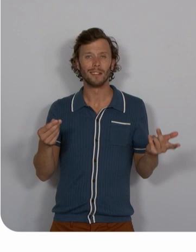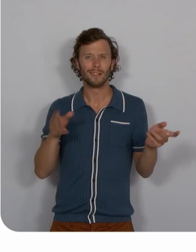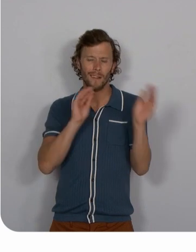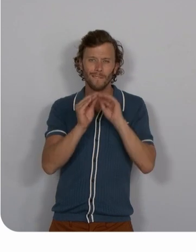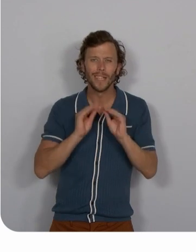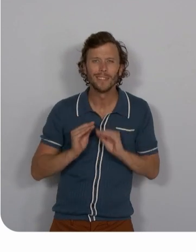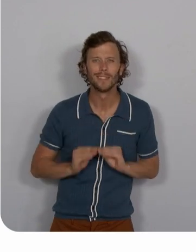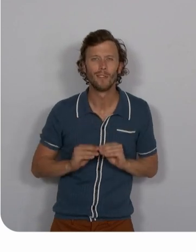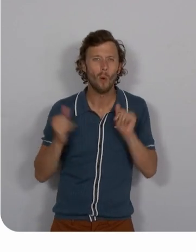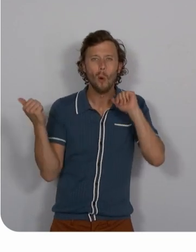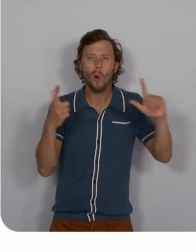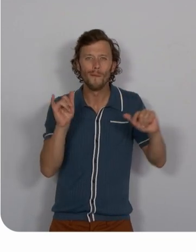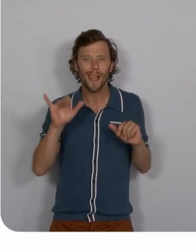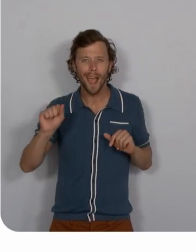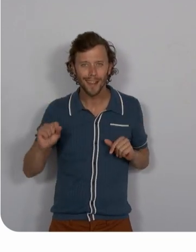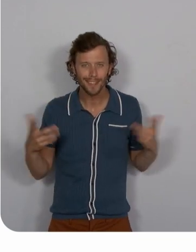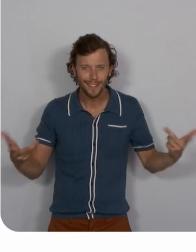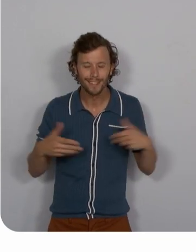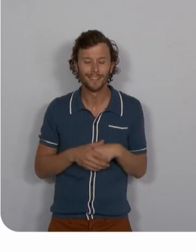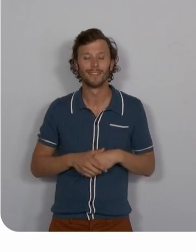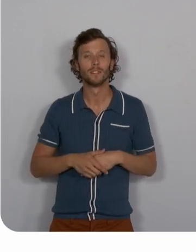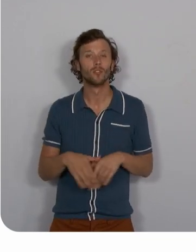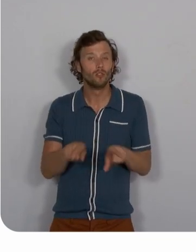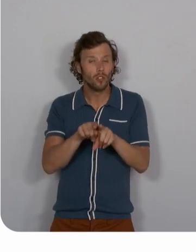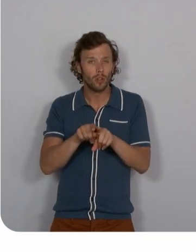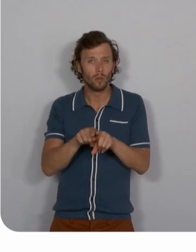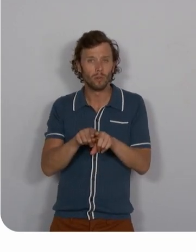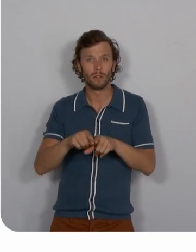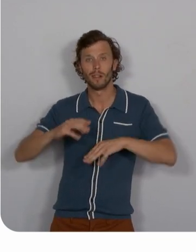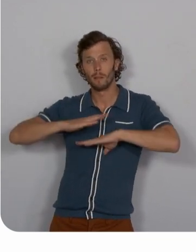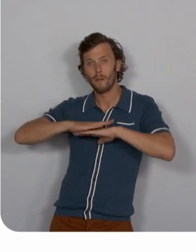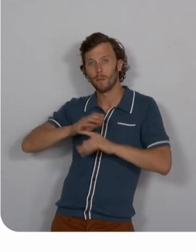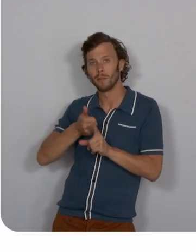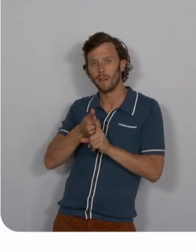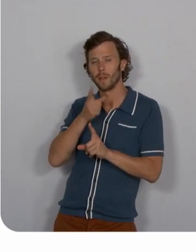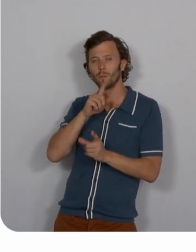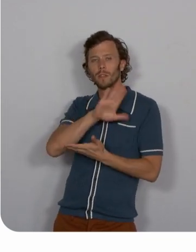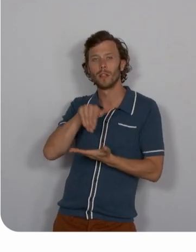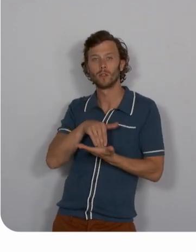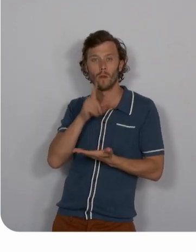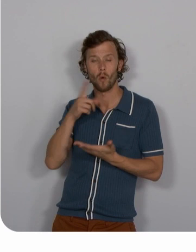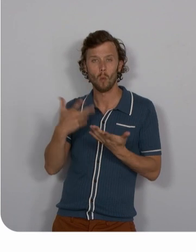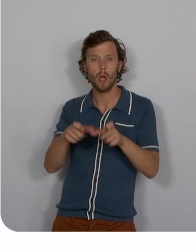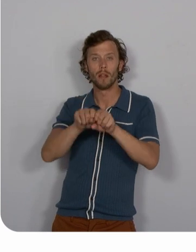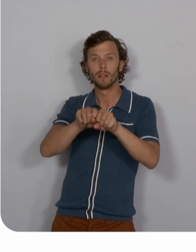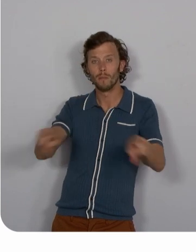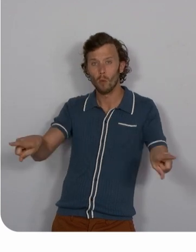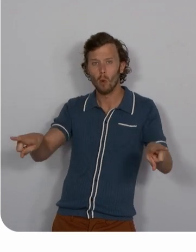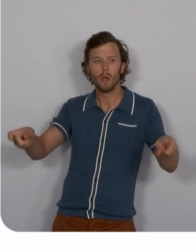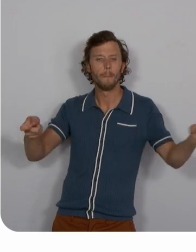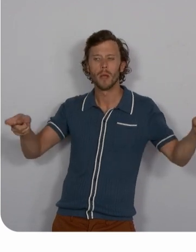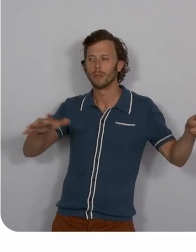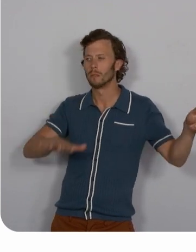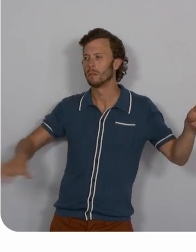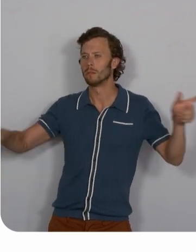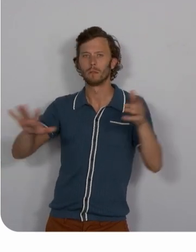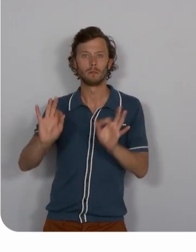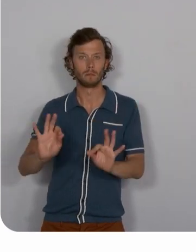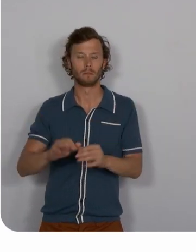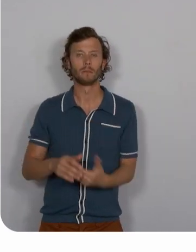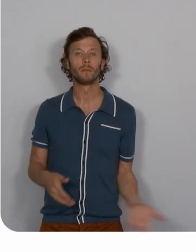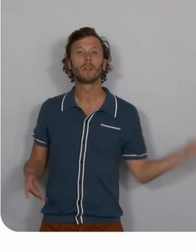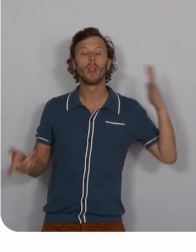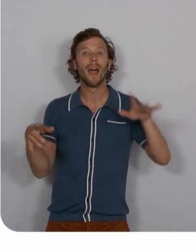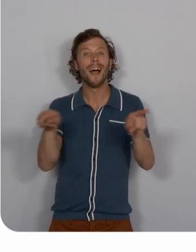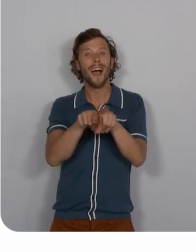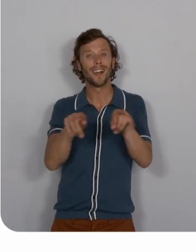built. And it's the central spot for deploying them and managing them too. You know, as an